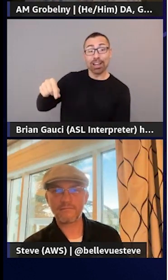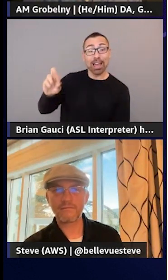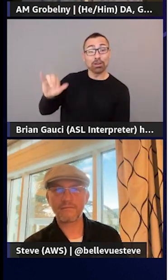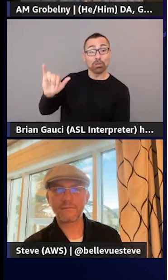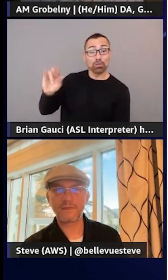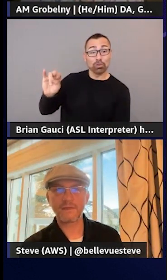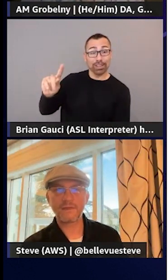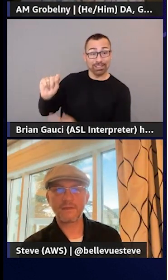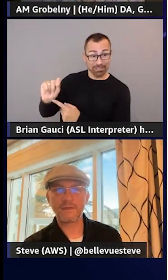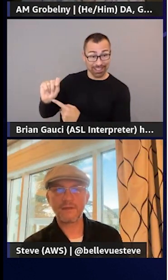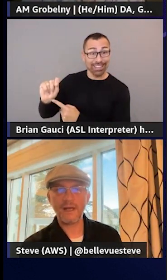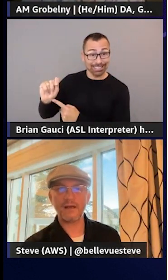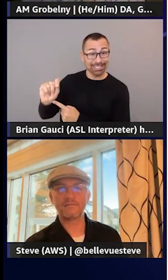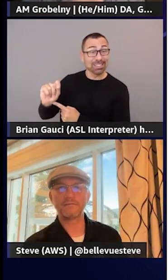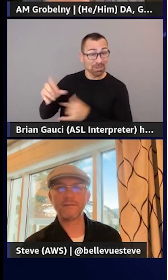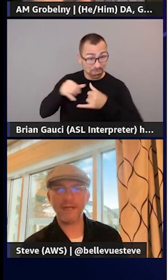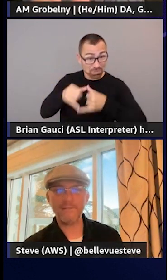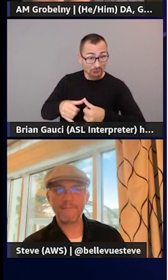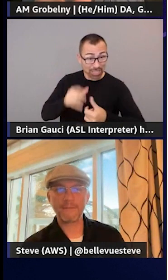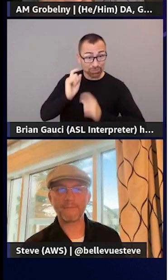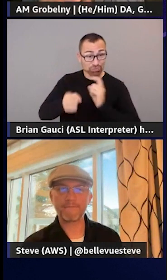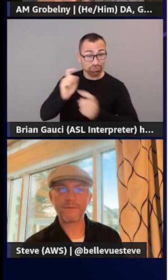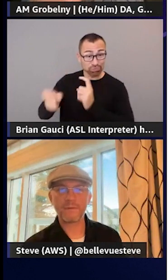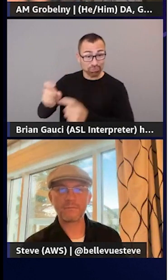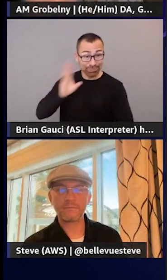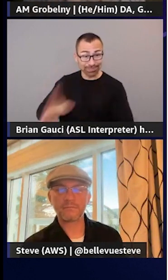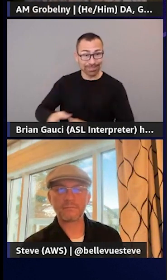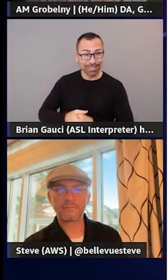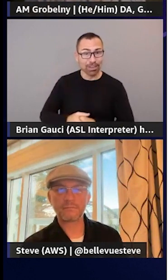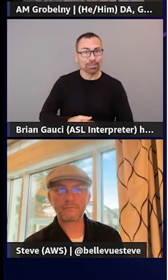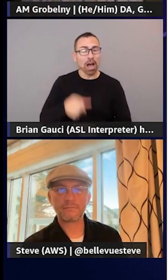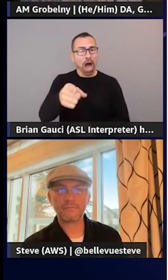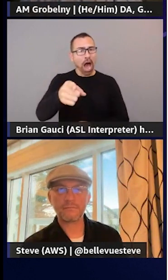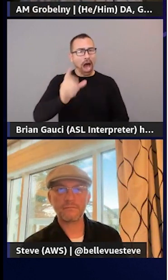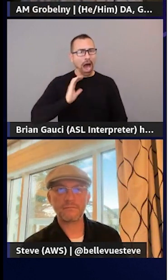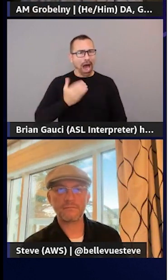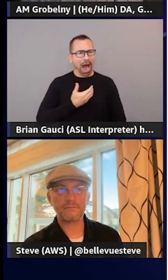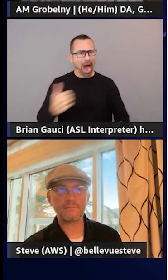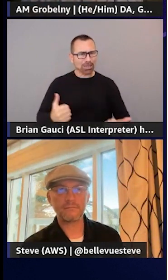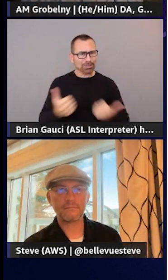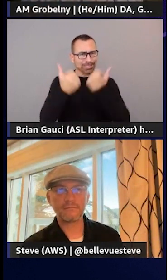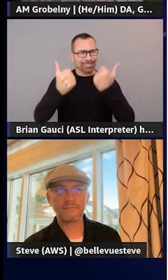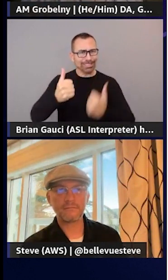quest just kicked off. Okay. So, I don't know. Steve, do you remember